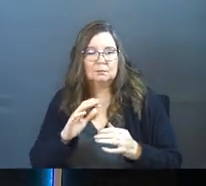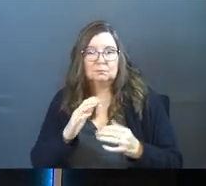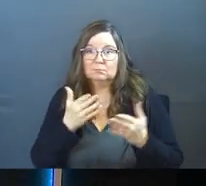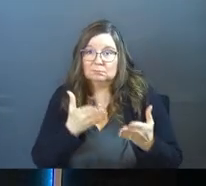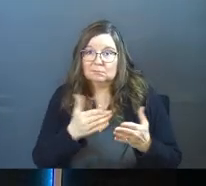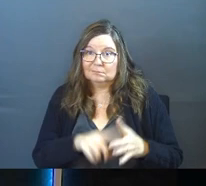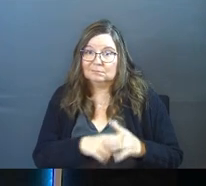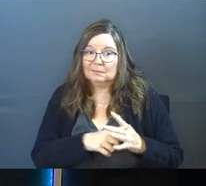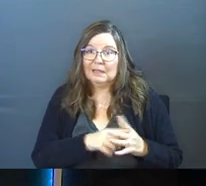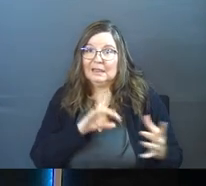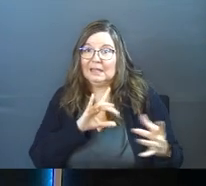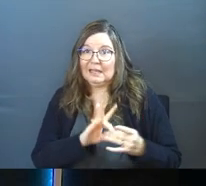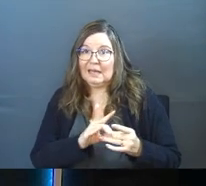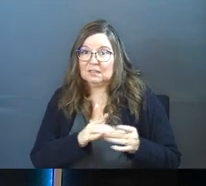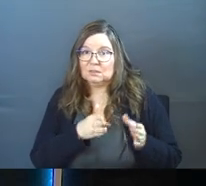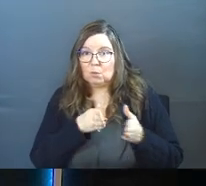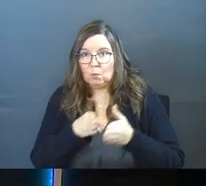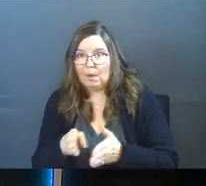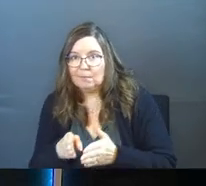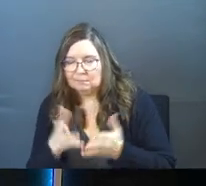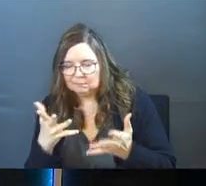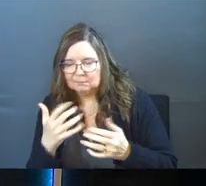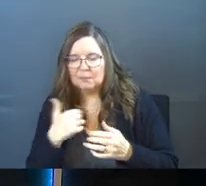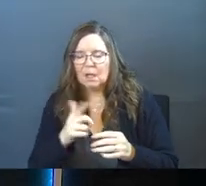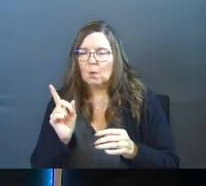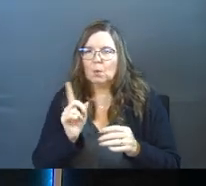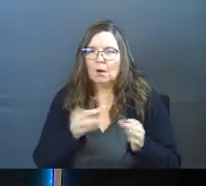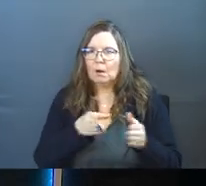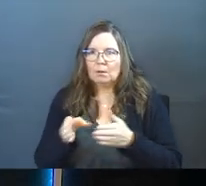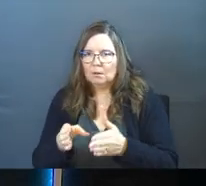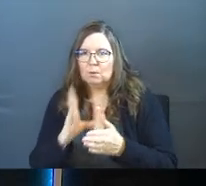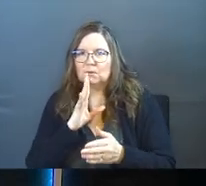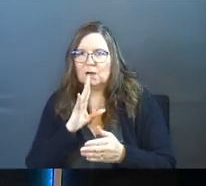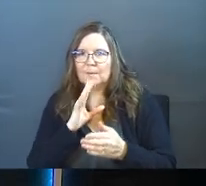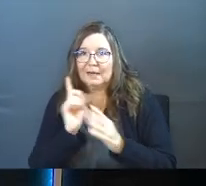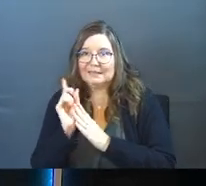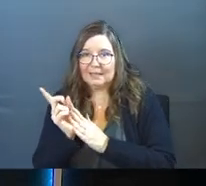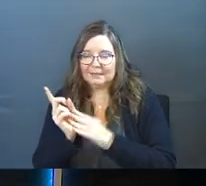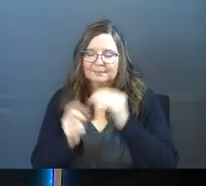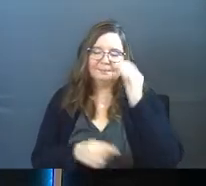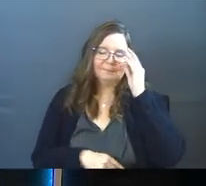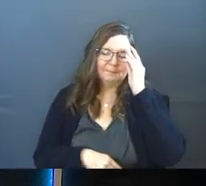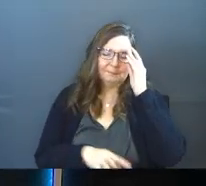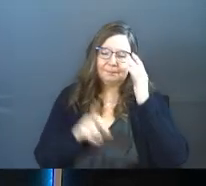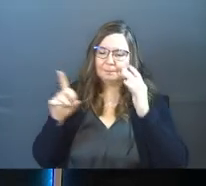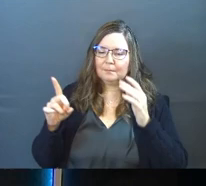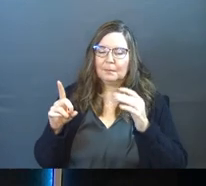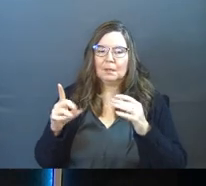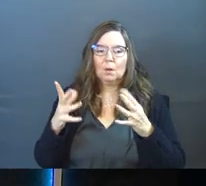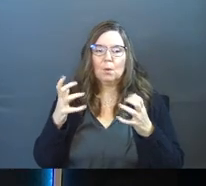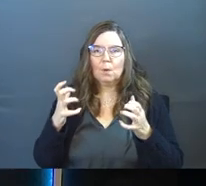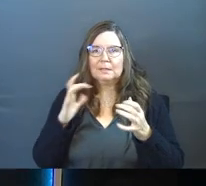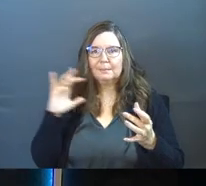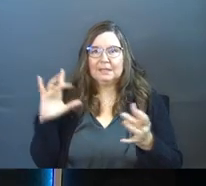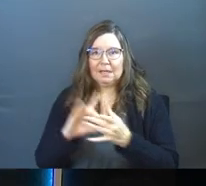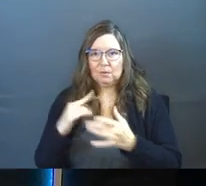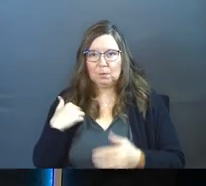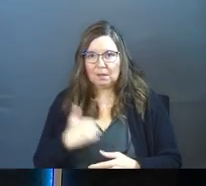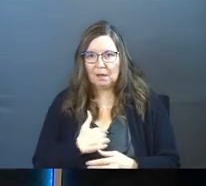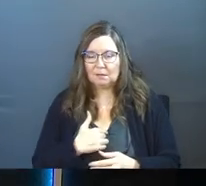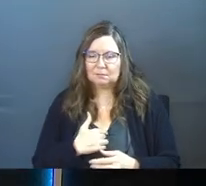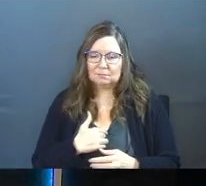fuel, connection's the vehicle, okay? And where's this vehicle going? We'll talk about that in a second. But he so bad wants to be in connection with